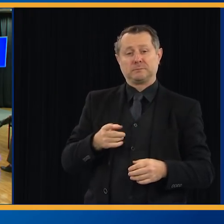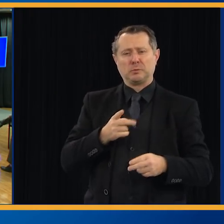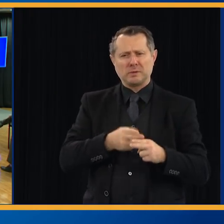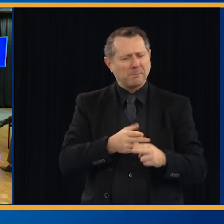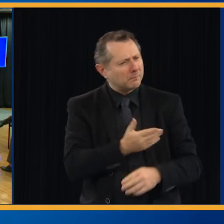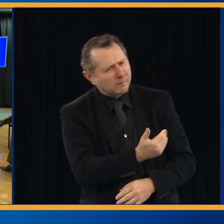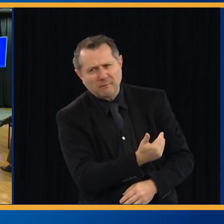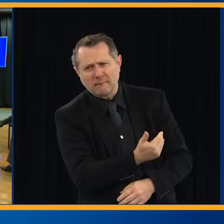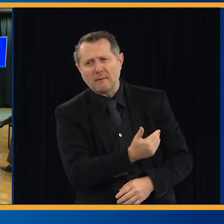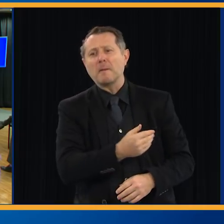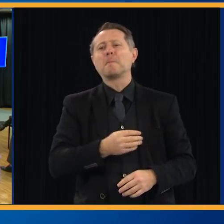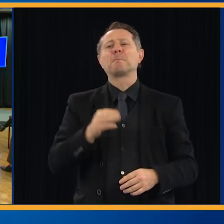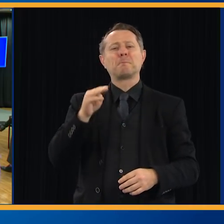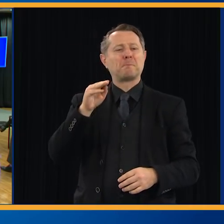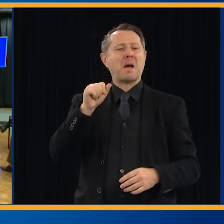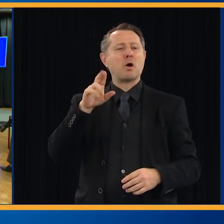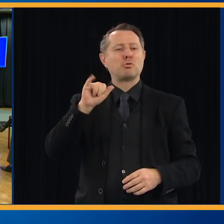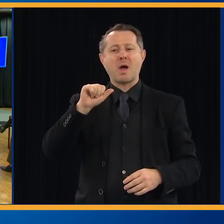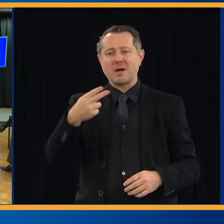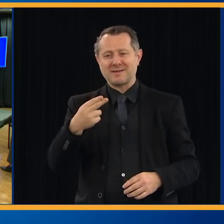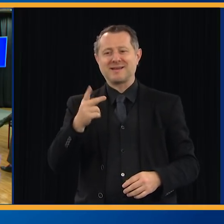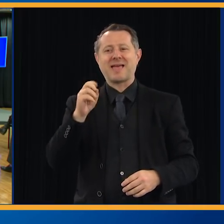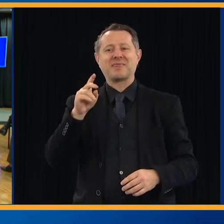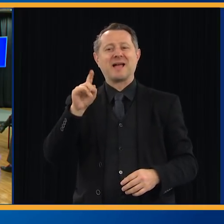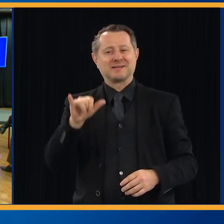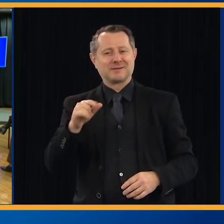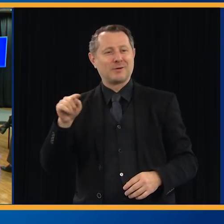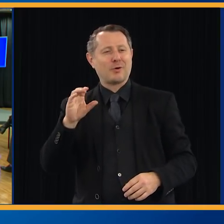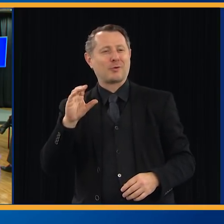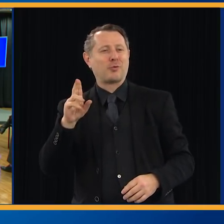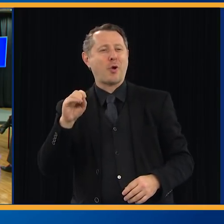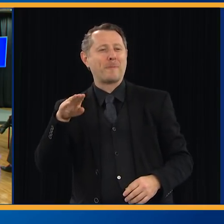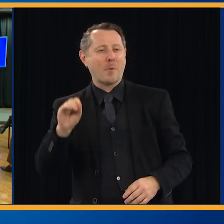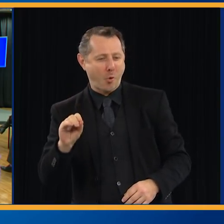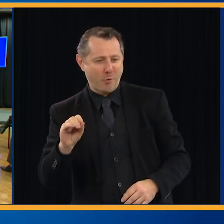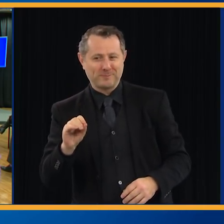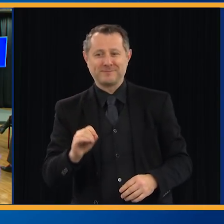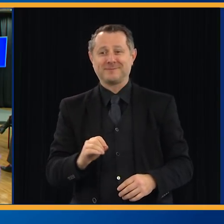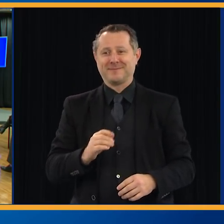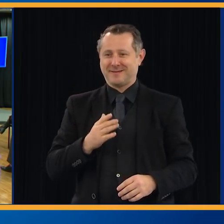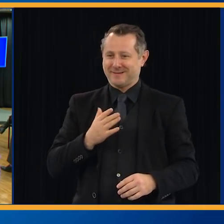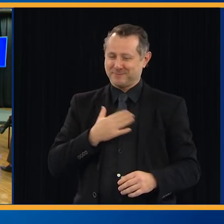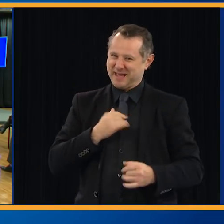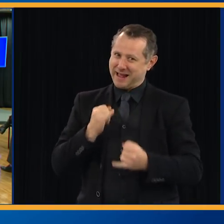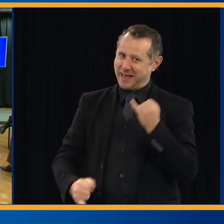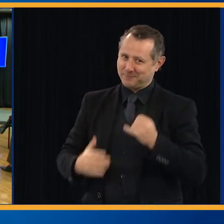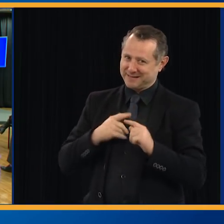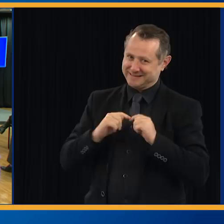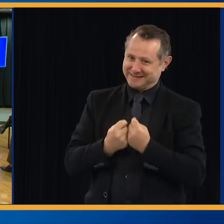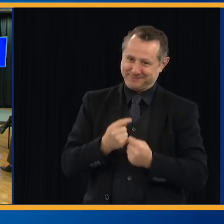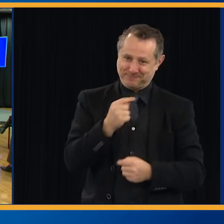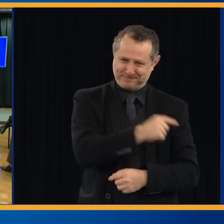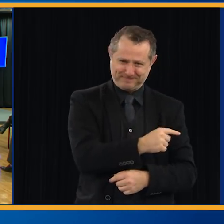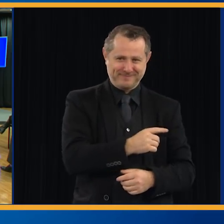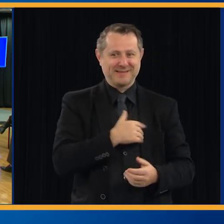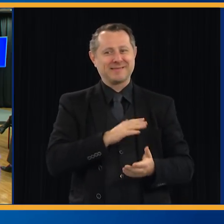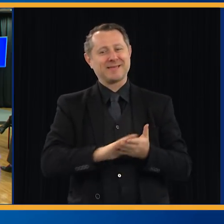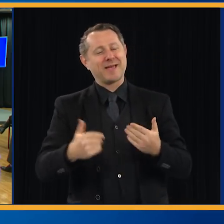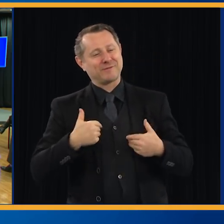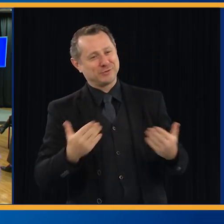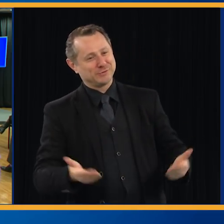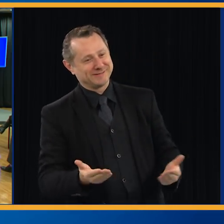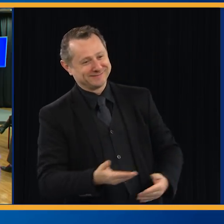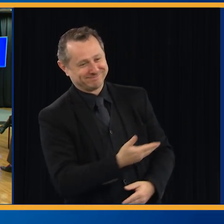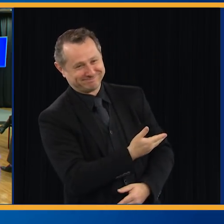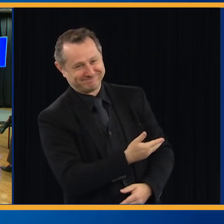Mariah Kennedy Cuomo, who is part of my team, and it's a pleasure to have her with me today. I'll